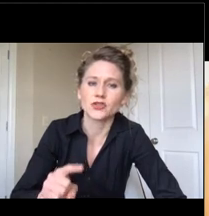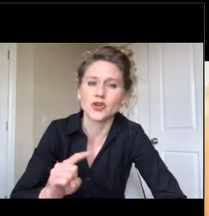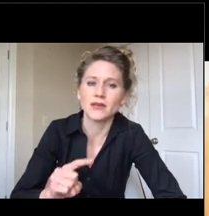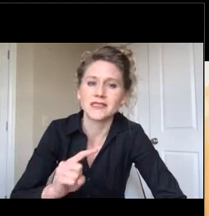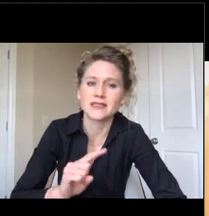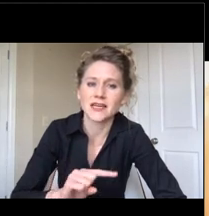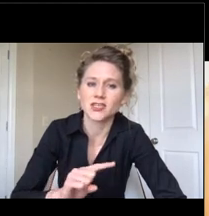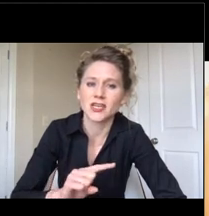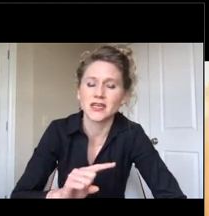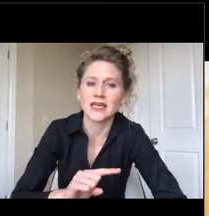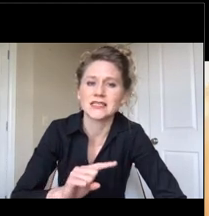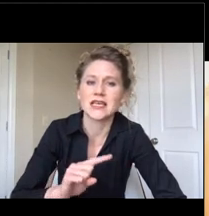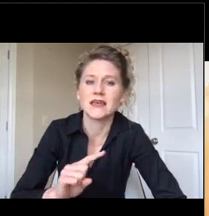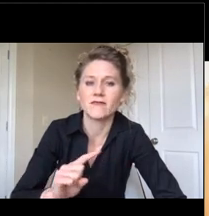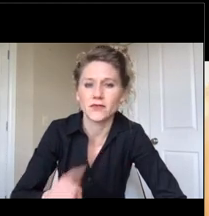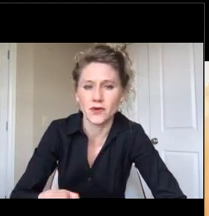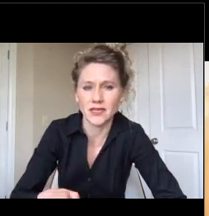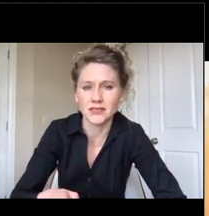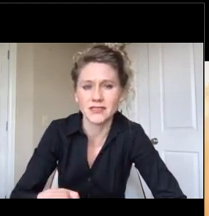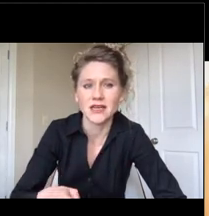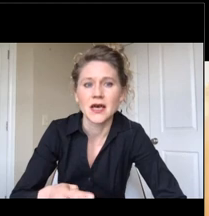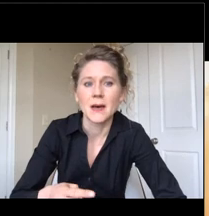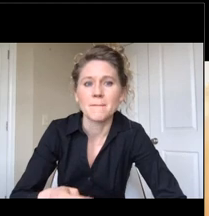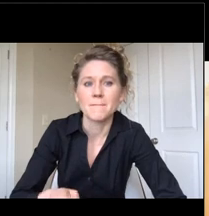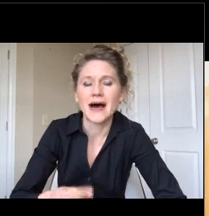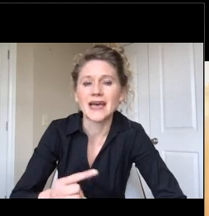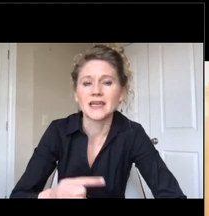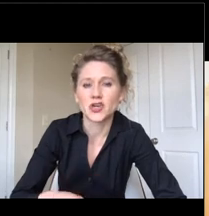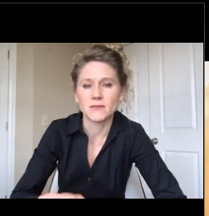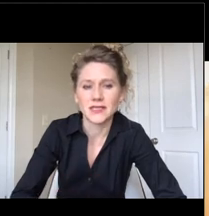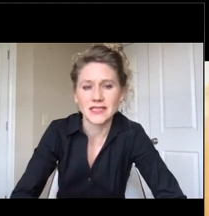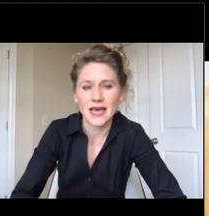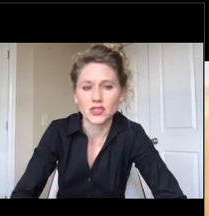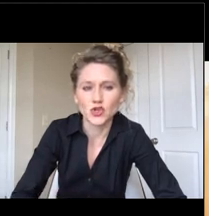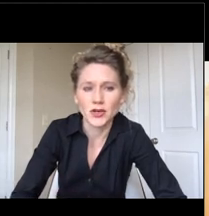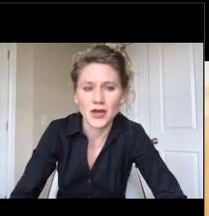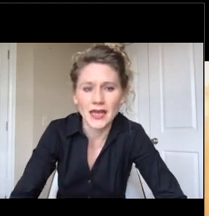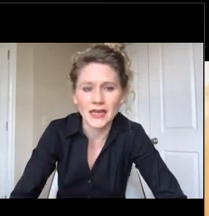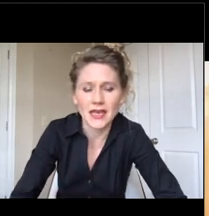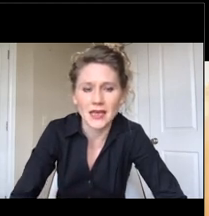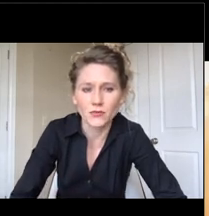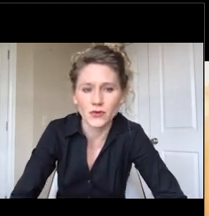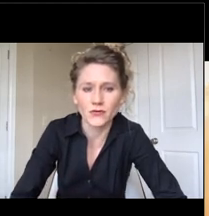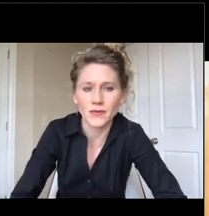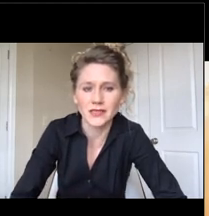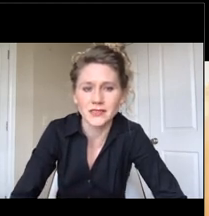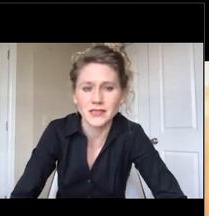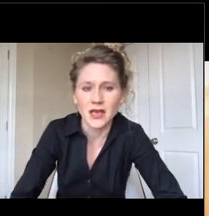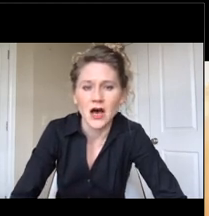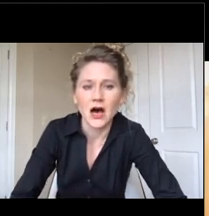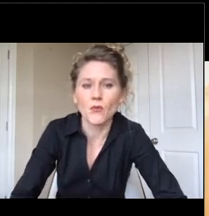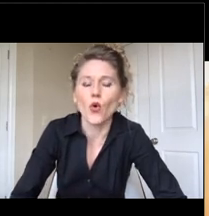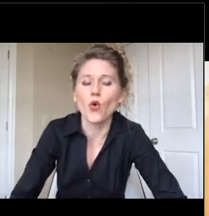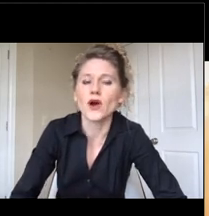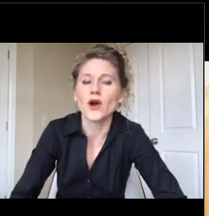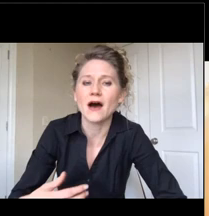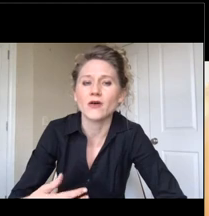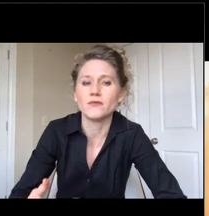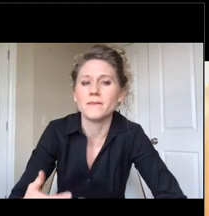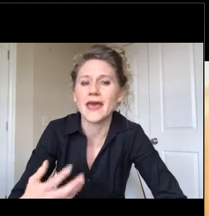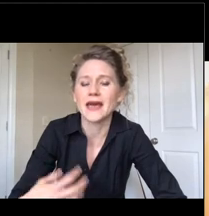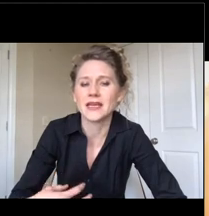how your treatment selection is influenced by treatments that trigger ADA improvements,